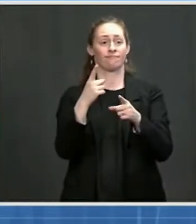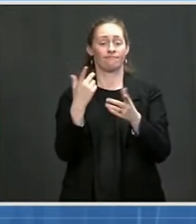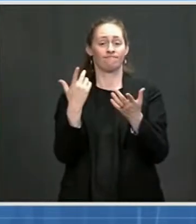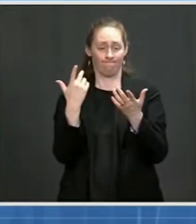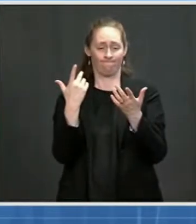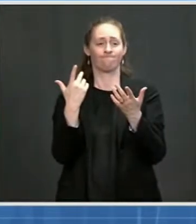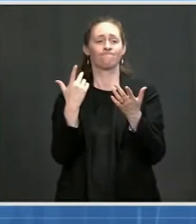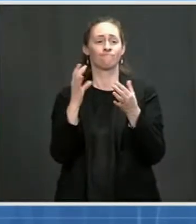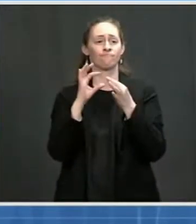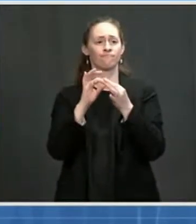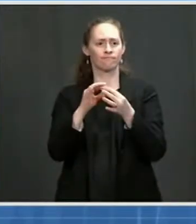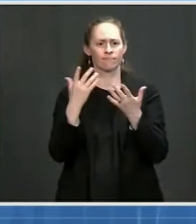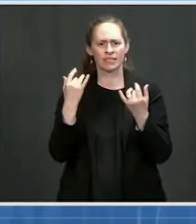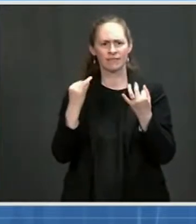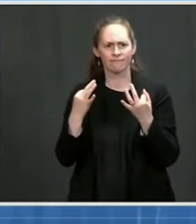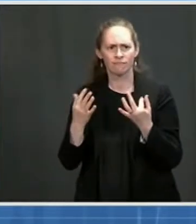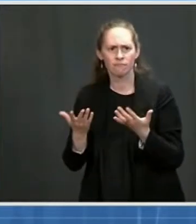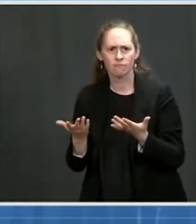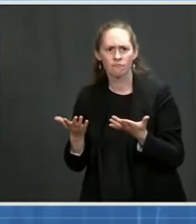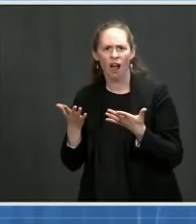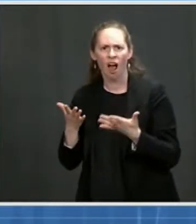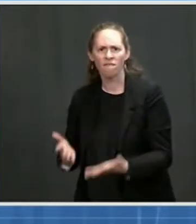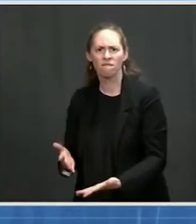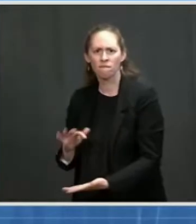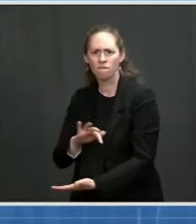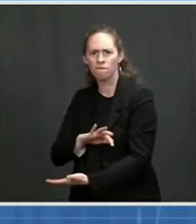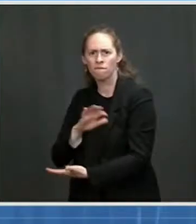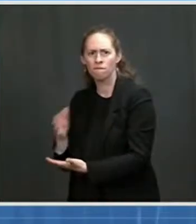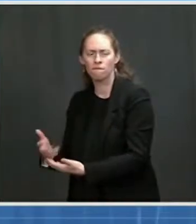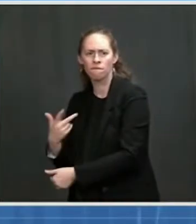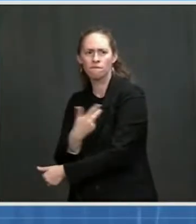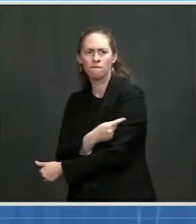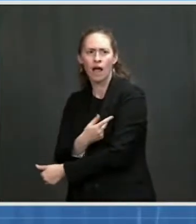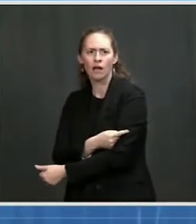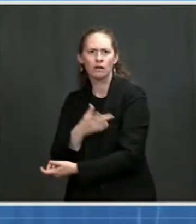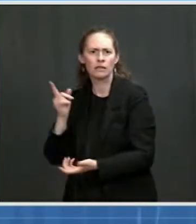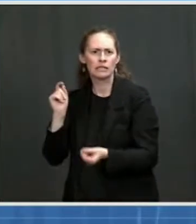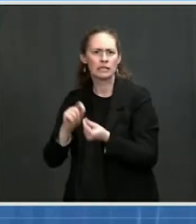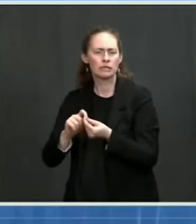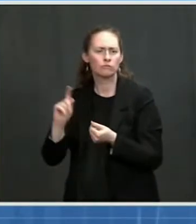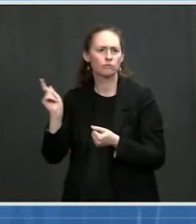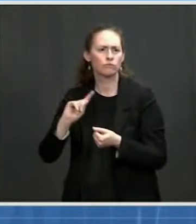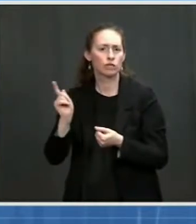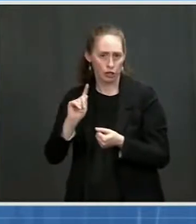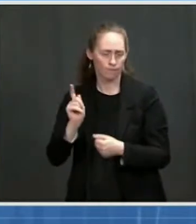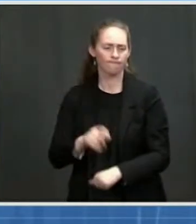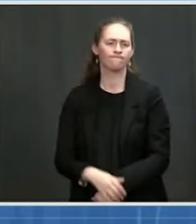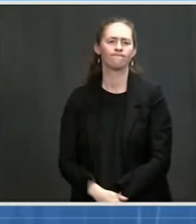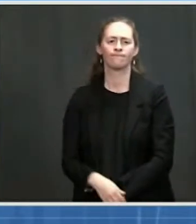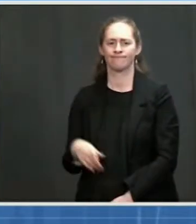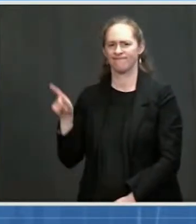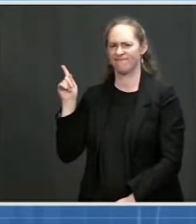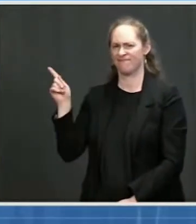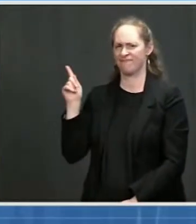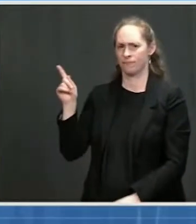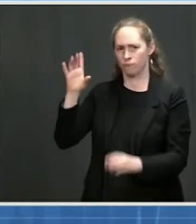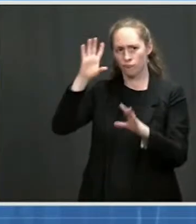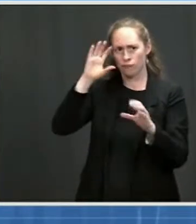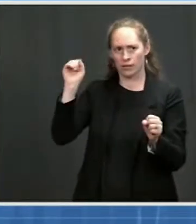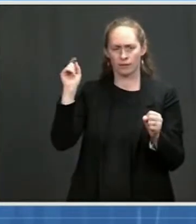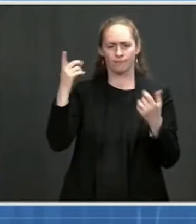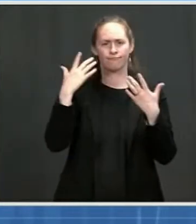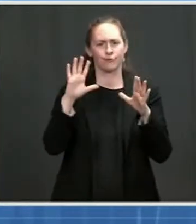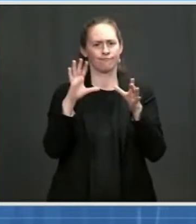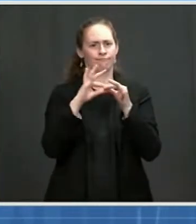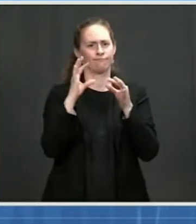handling excess doses and global doses. The president announced, I believe it was 2 weeks ago, that we were going to